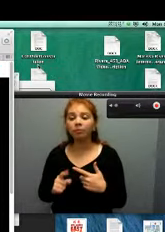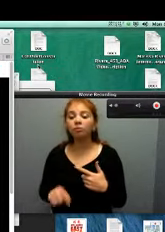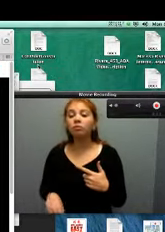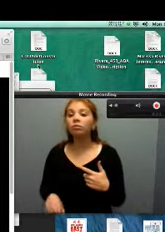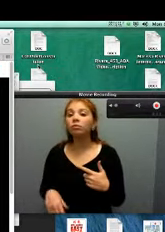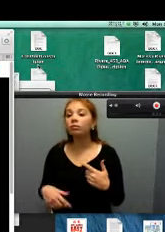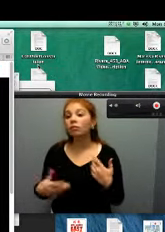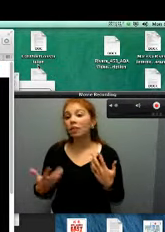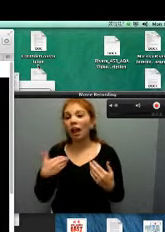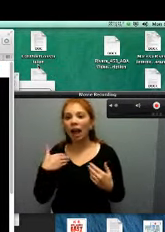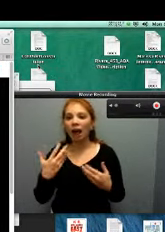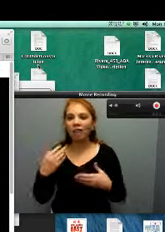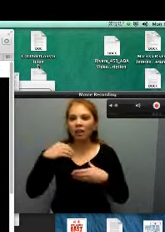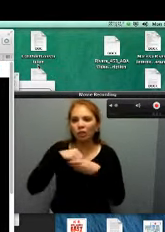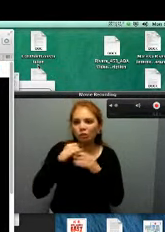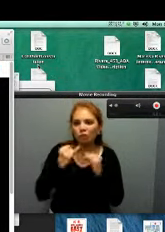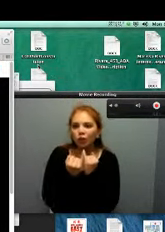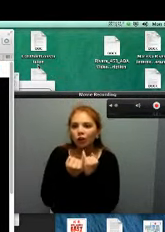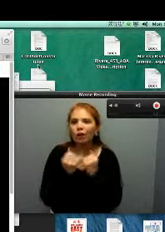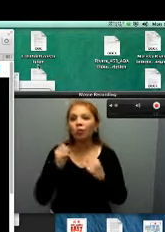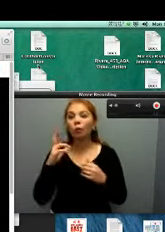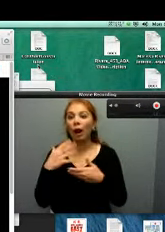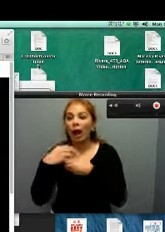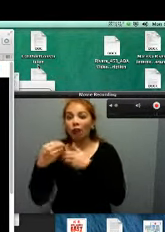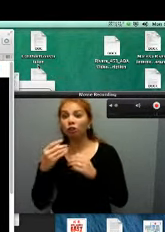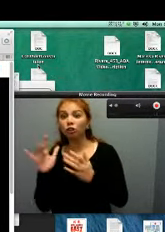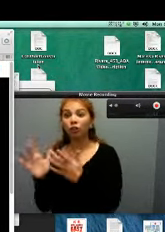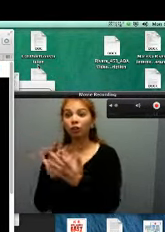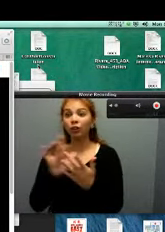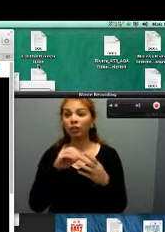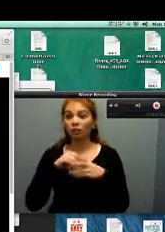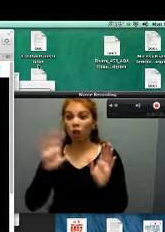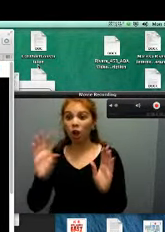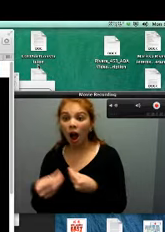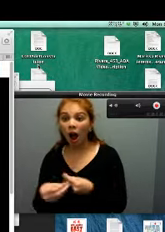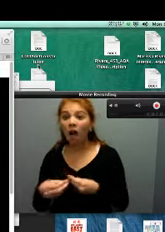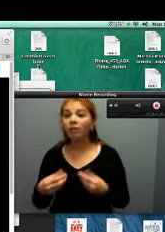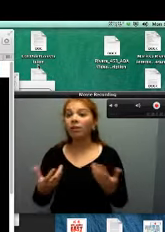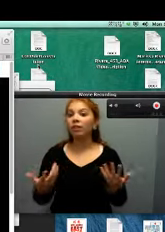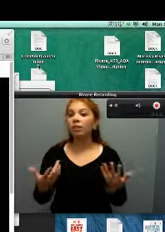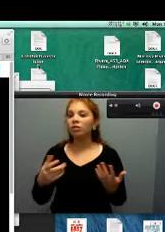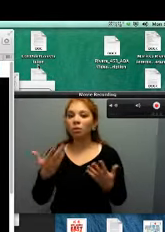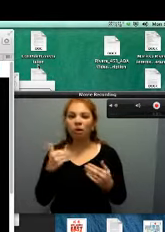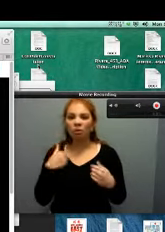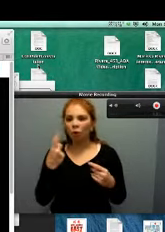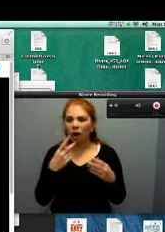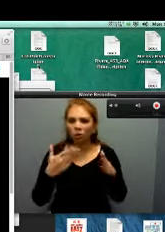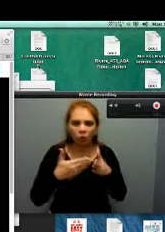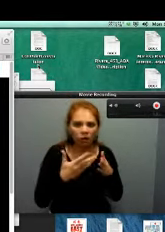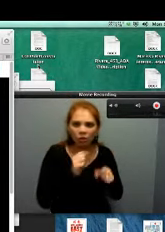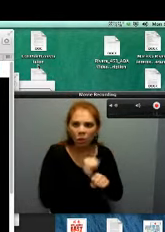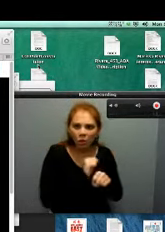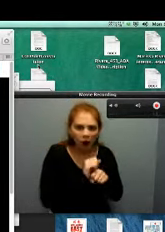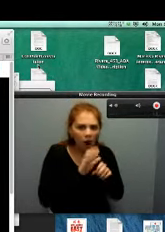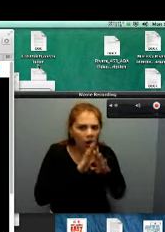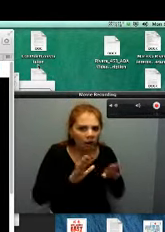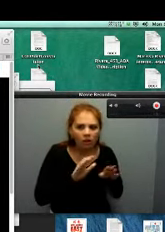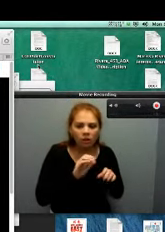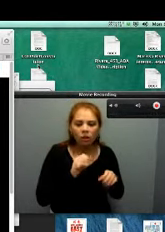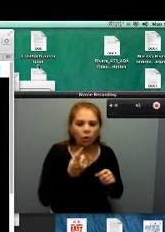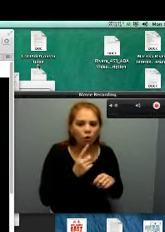You may have introverts and extroverts in your office. Somebody's very quiet, always in the corner, just doing their